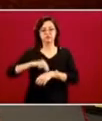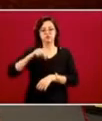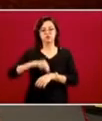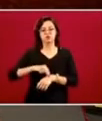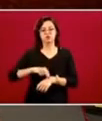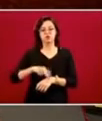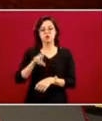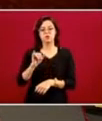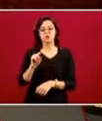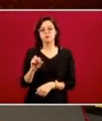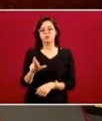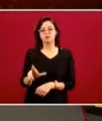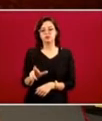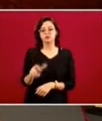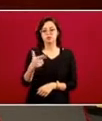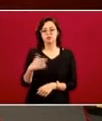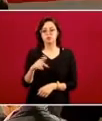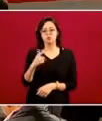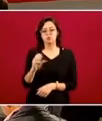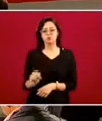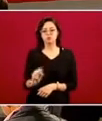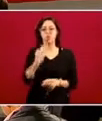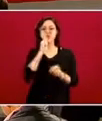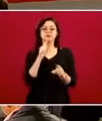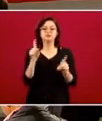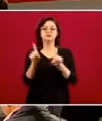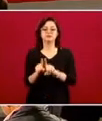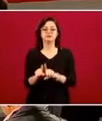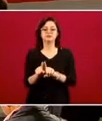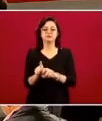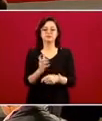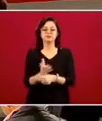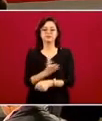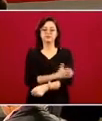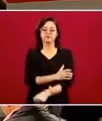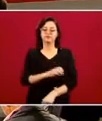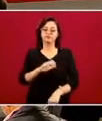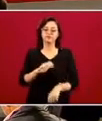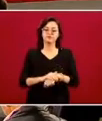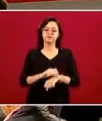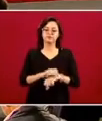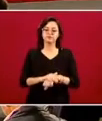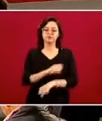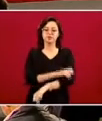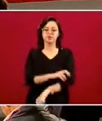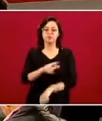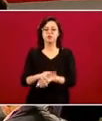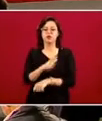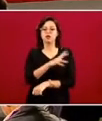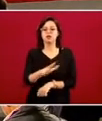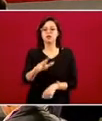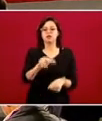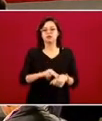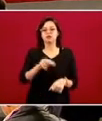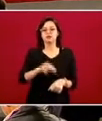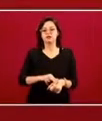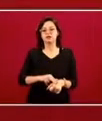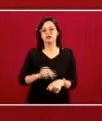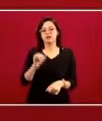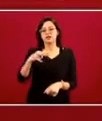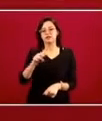of Medical Benefits from the National Institute of Health, and we have our dear friend here with